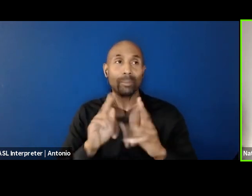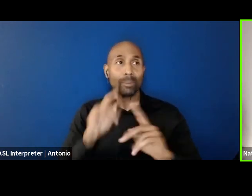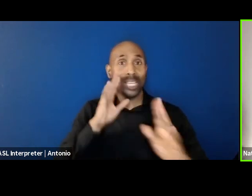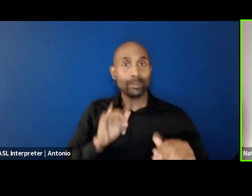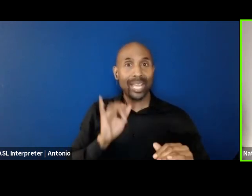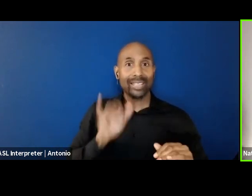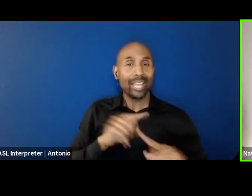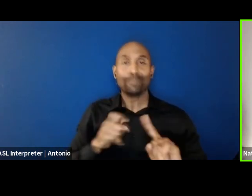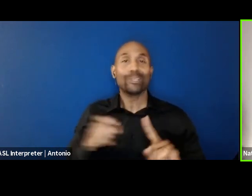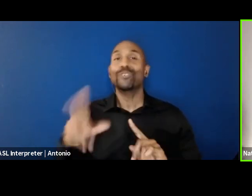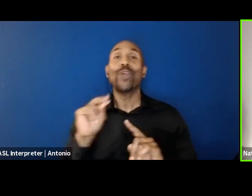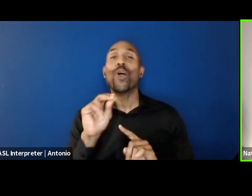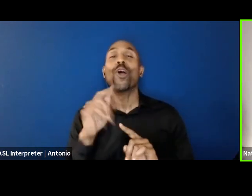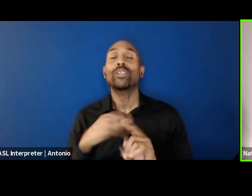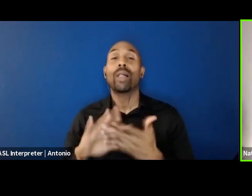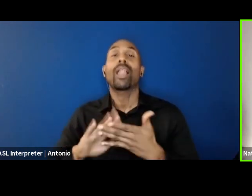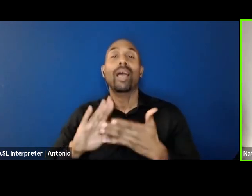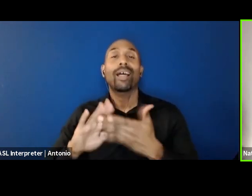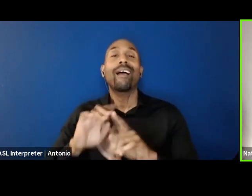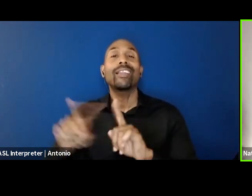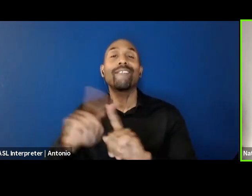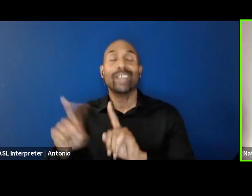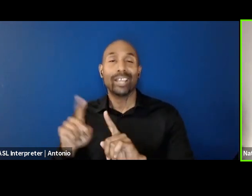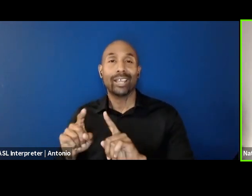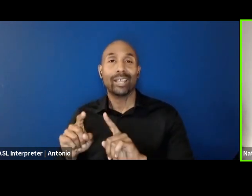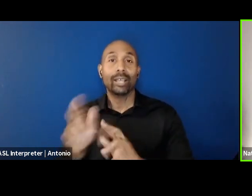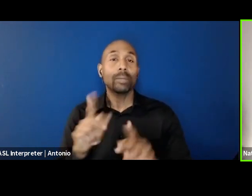where 1, 2, 3, and 4 are.